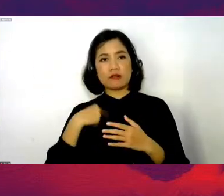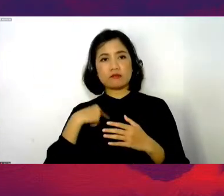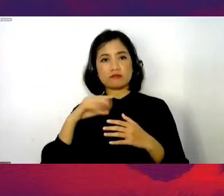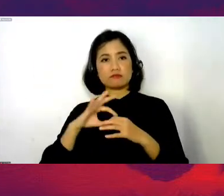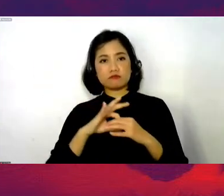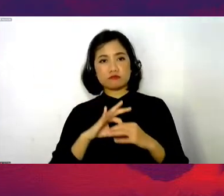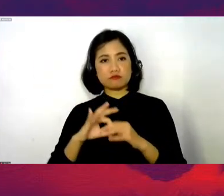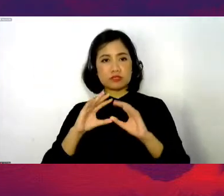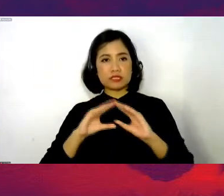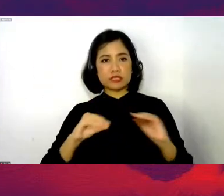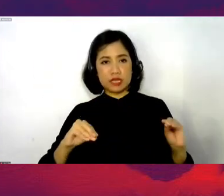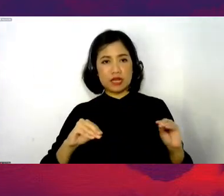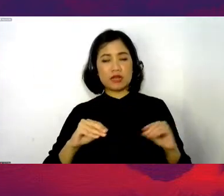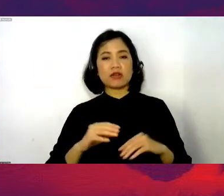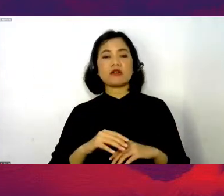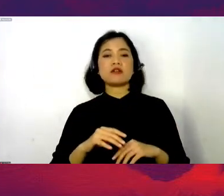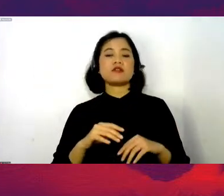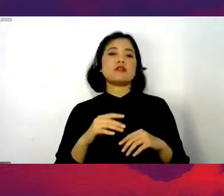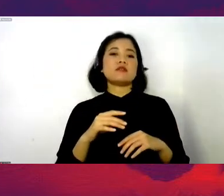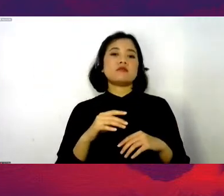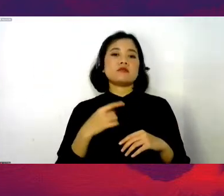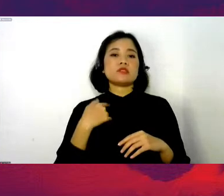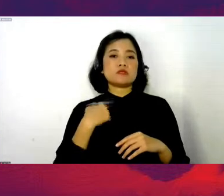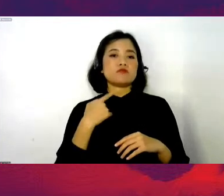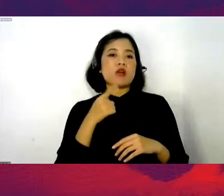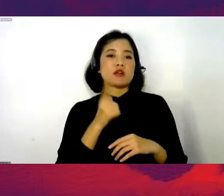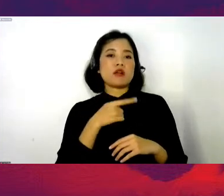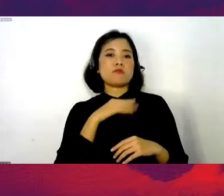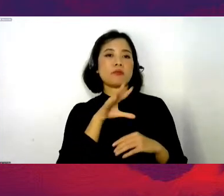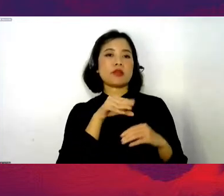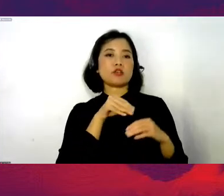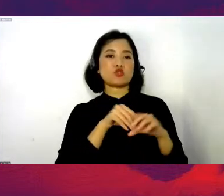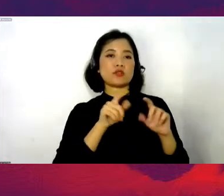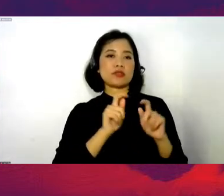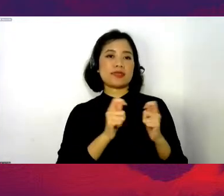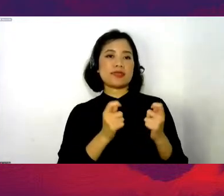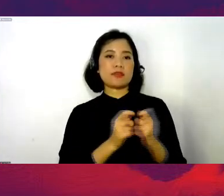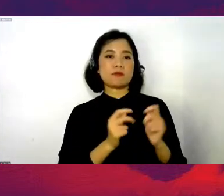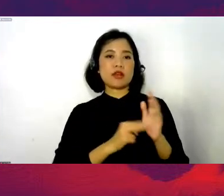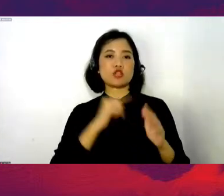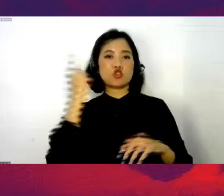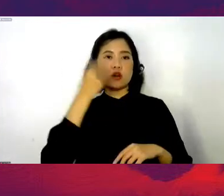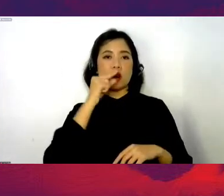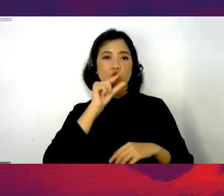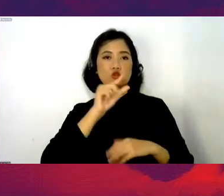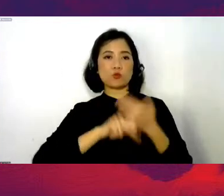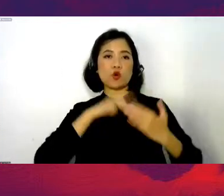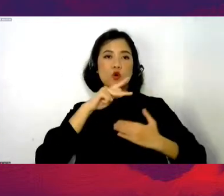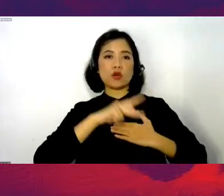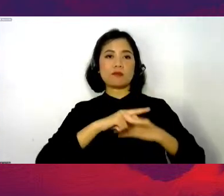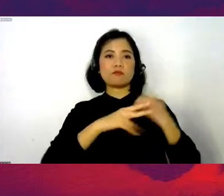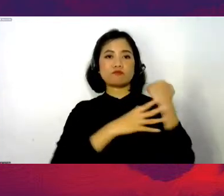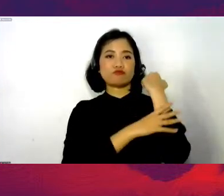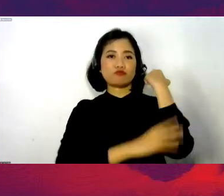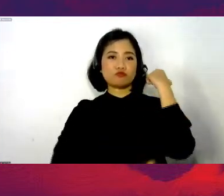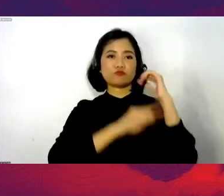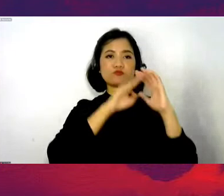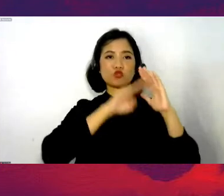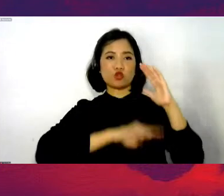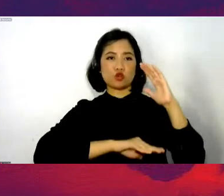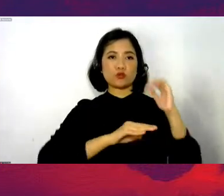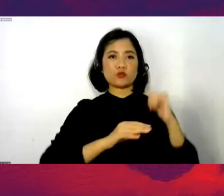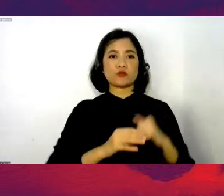have housing, asset, and also even the specificity of the local. Again, maybe there's some criticism,